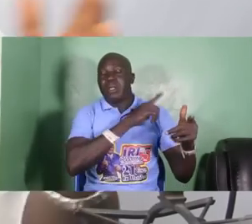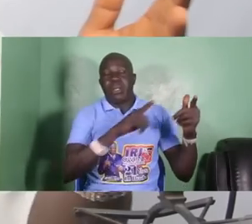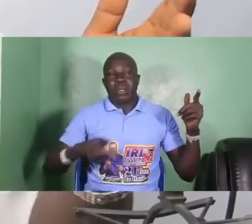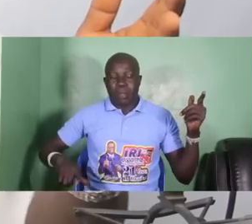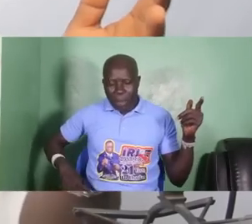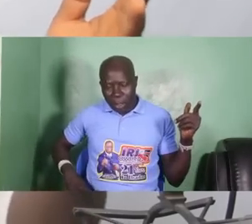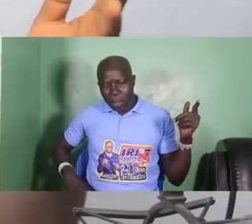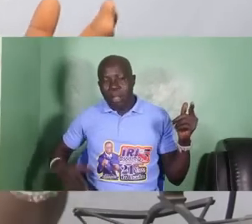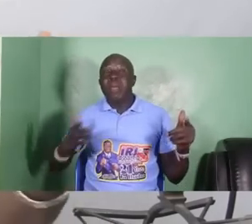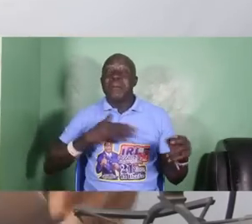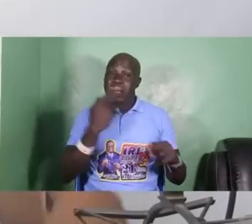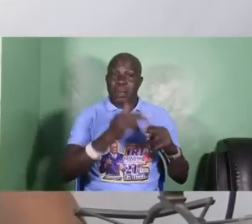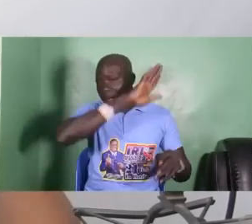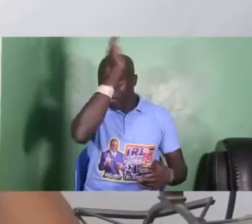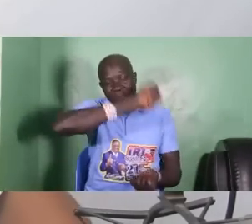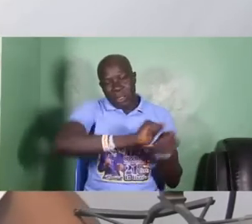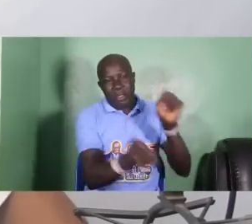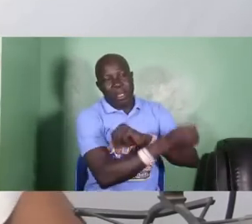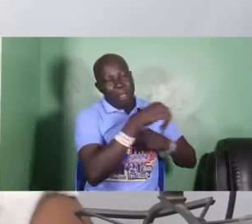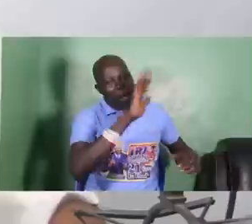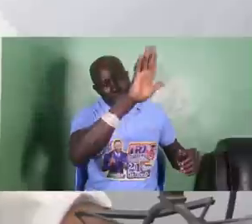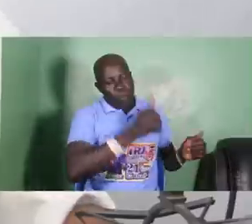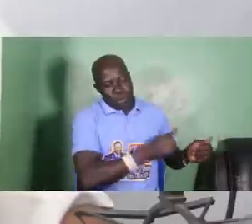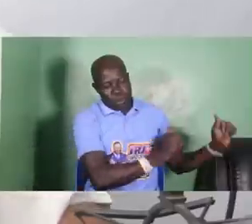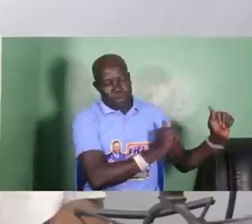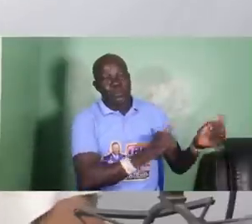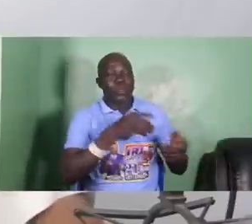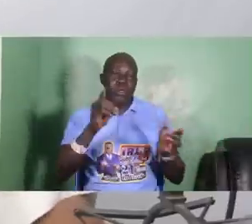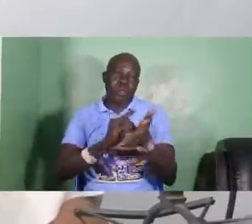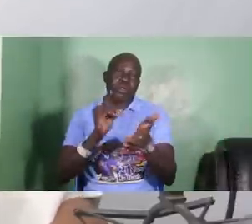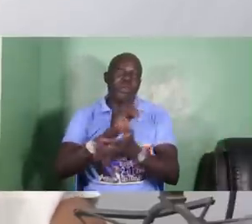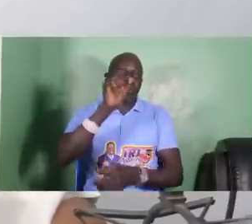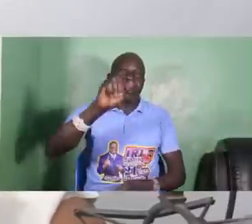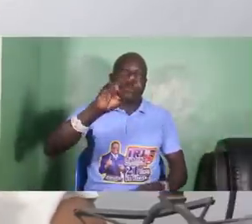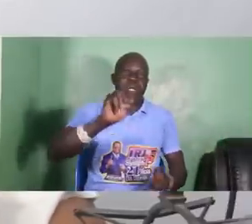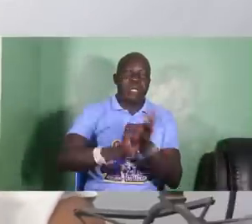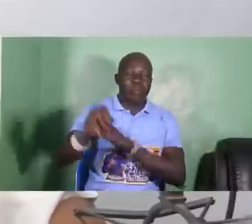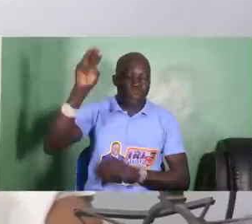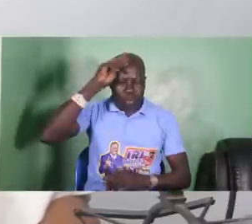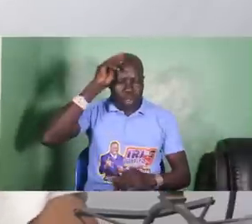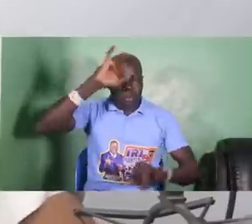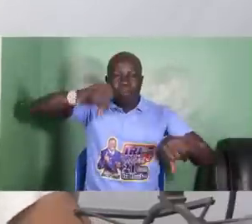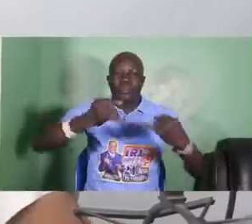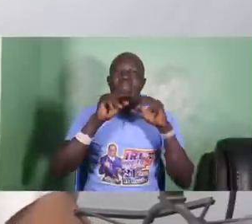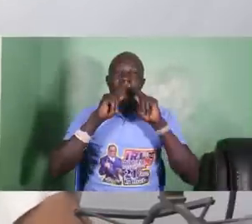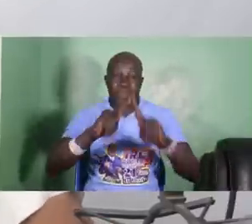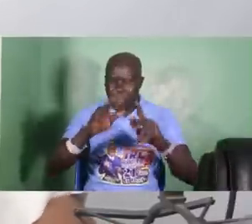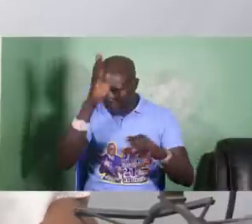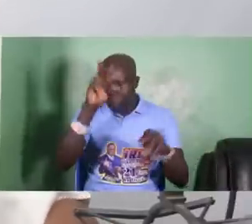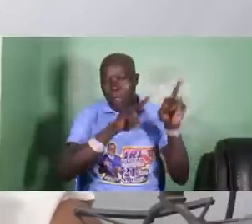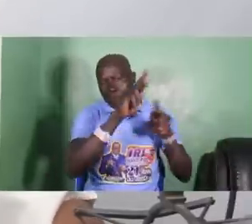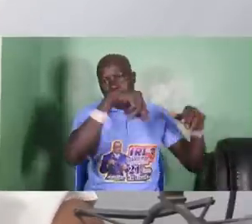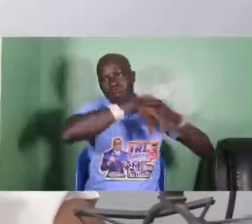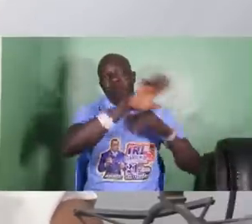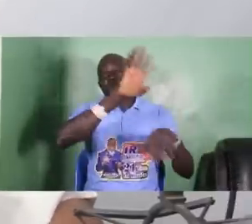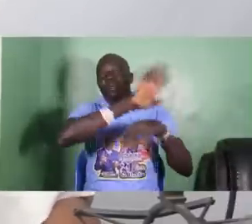In Jesus' name, Lord, my name never changed. I'm your apostle. Dr. S.M.O. Mustafa J.P.